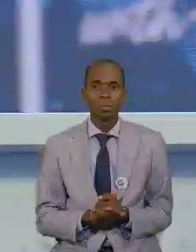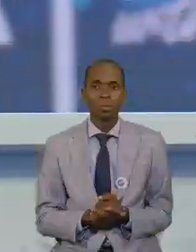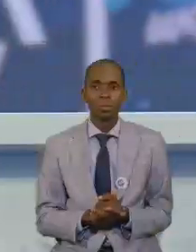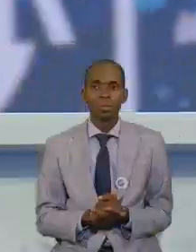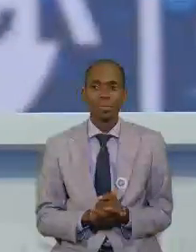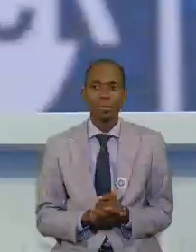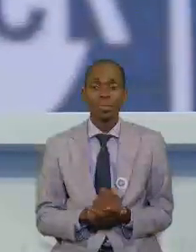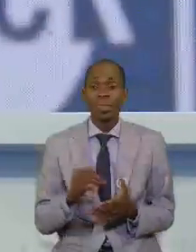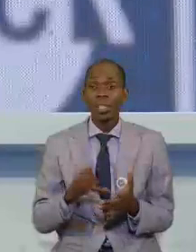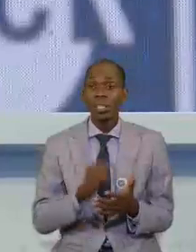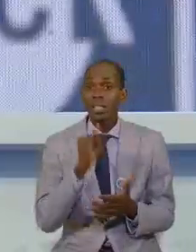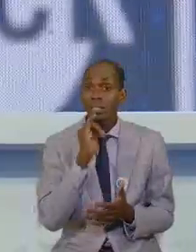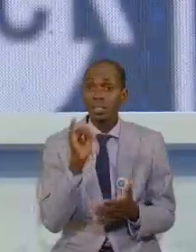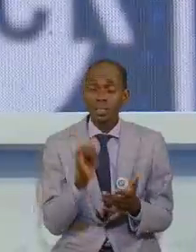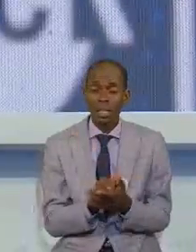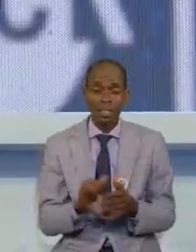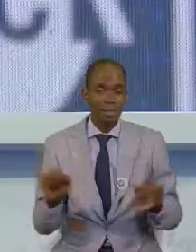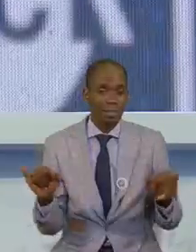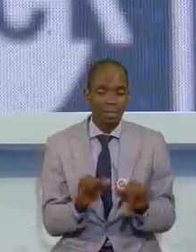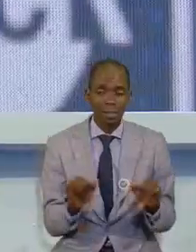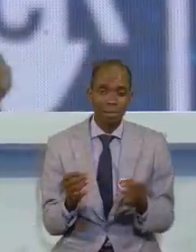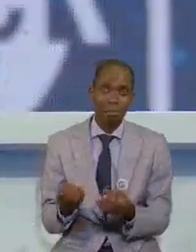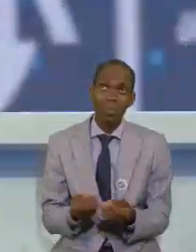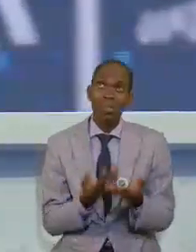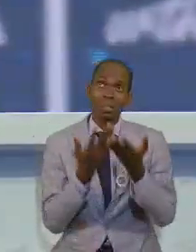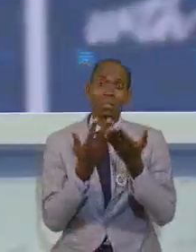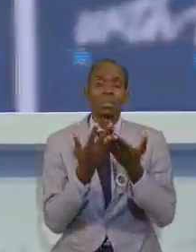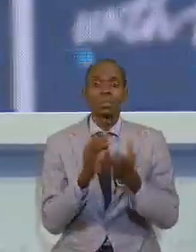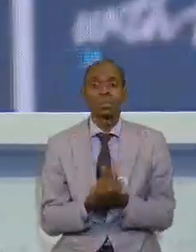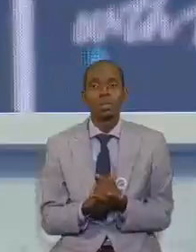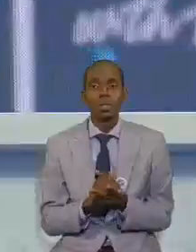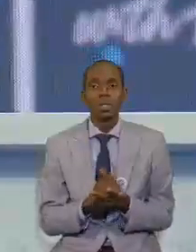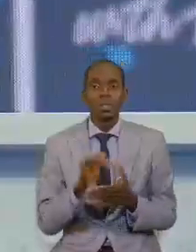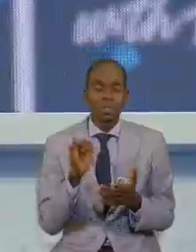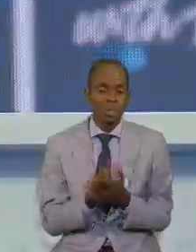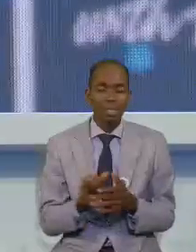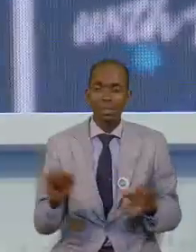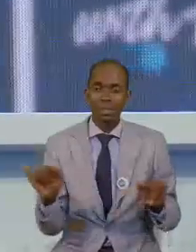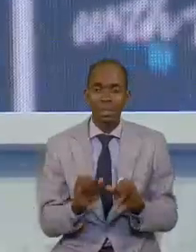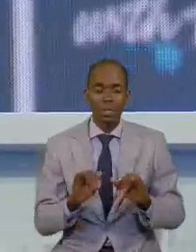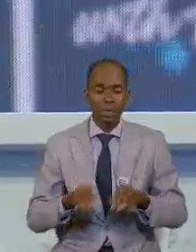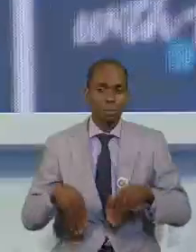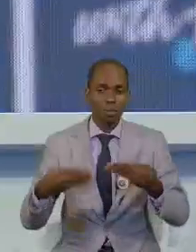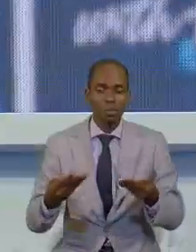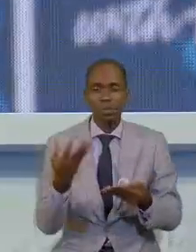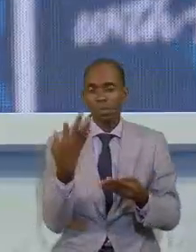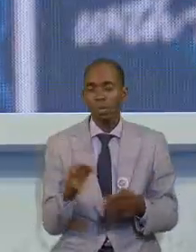is that simple position. It is that provision of salvation.